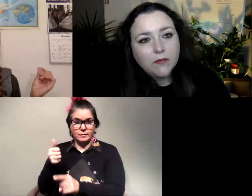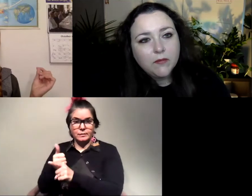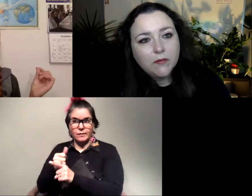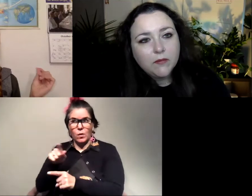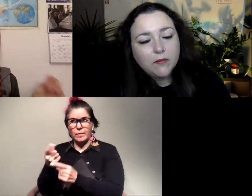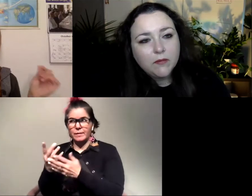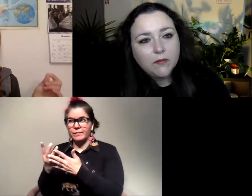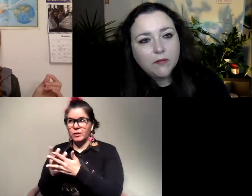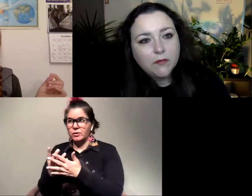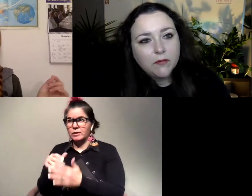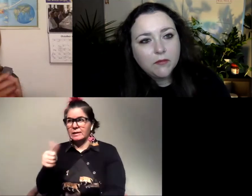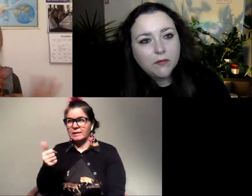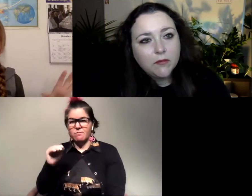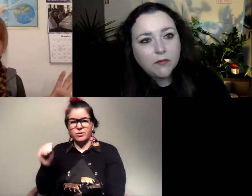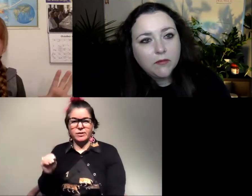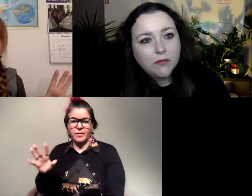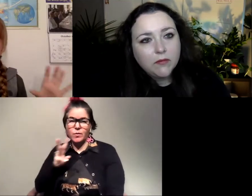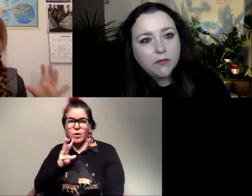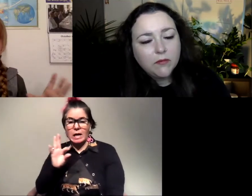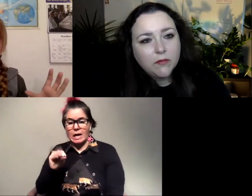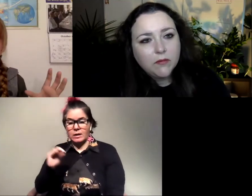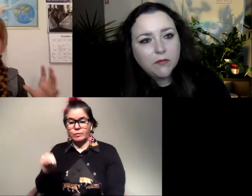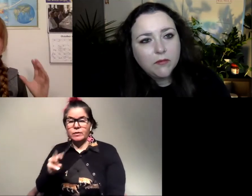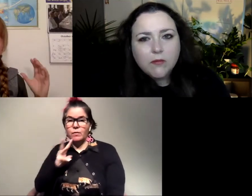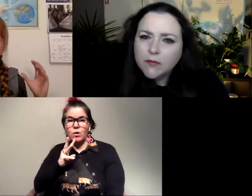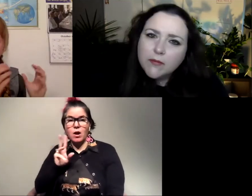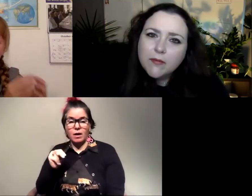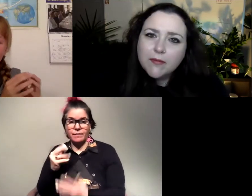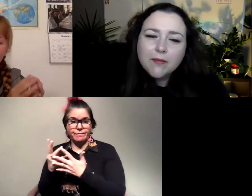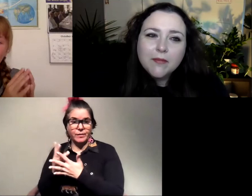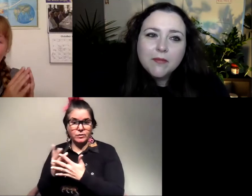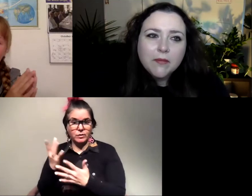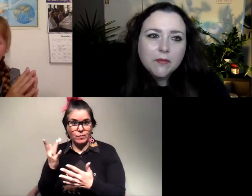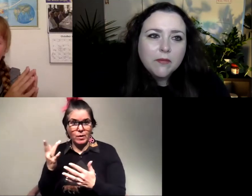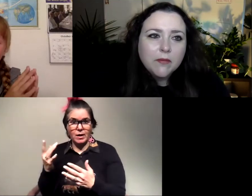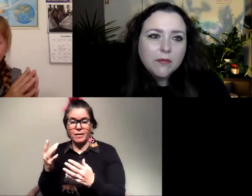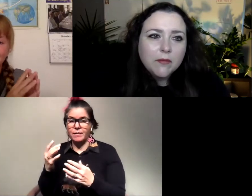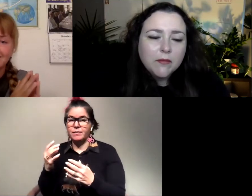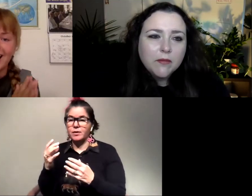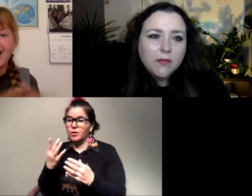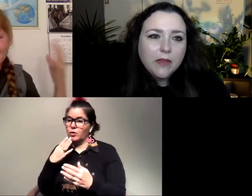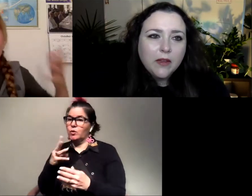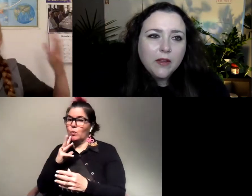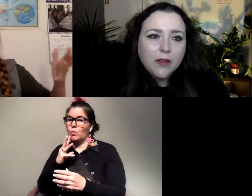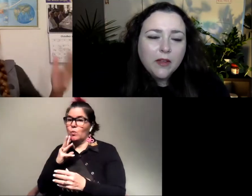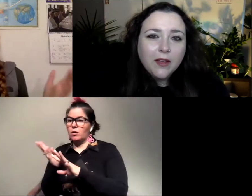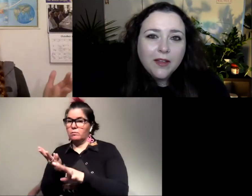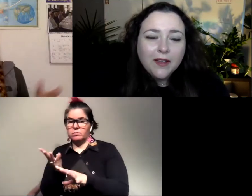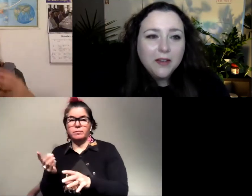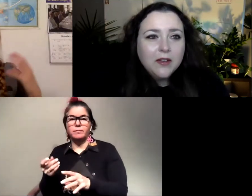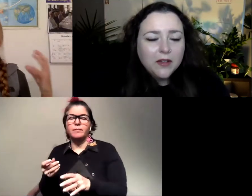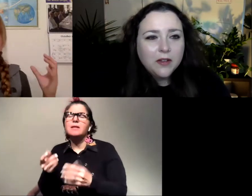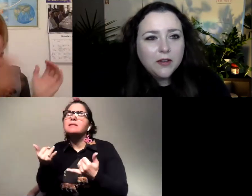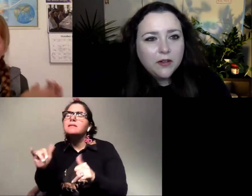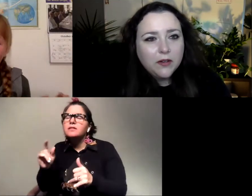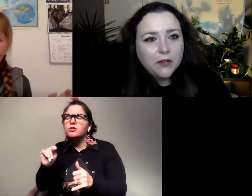filters 10% of the water. 90% of the water is unfiltered because they have such good water coming in. And so they still treat it,